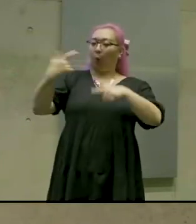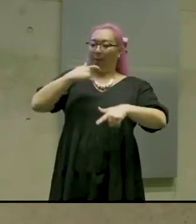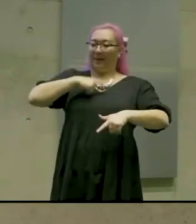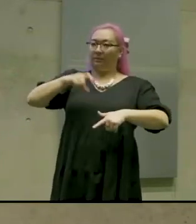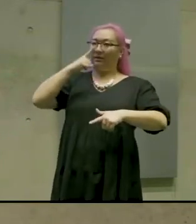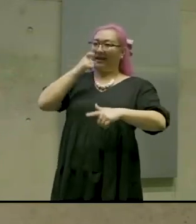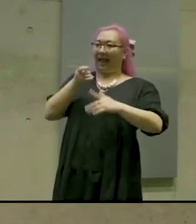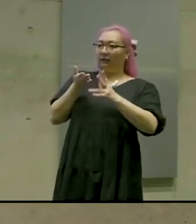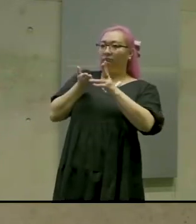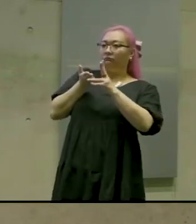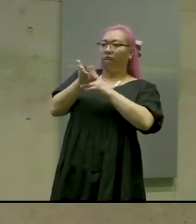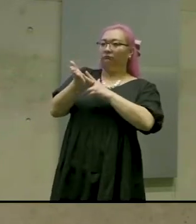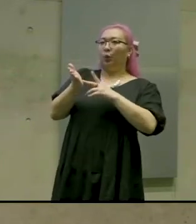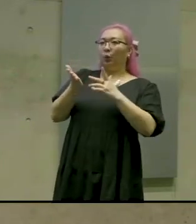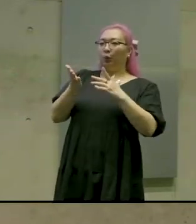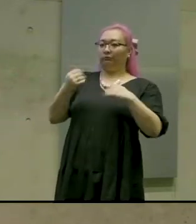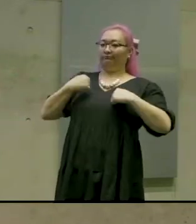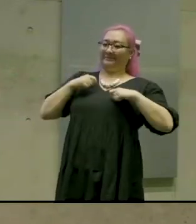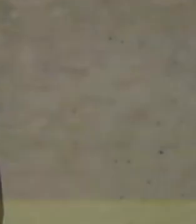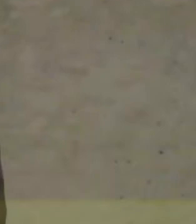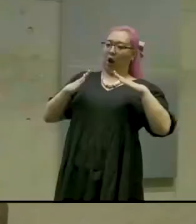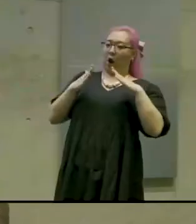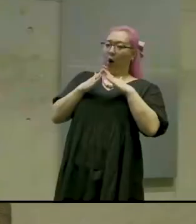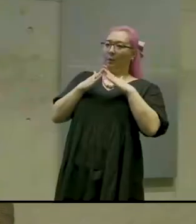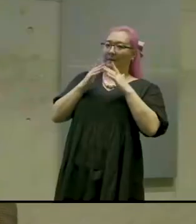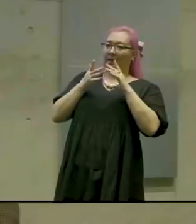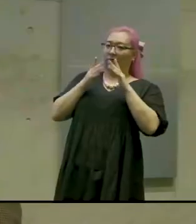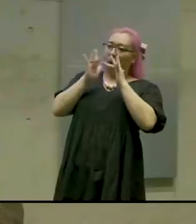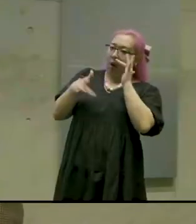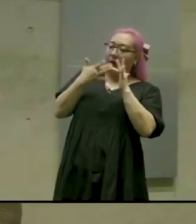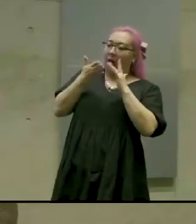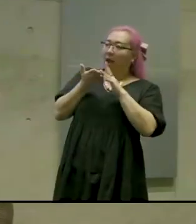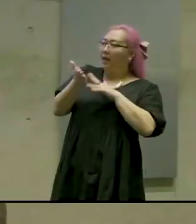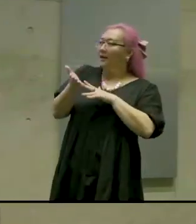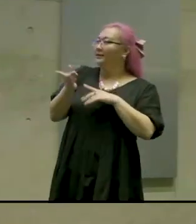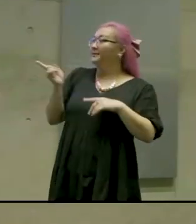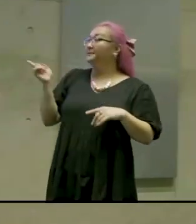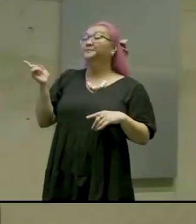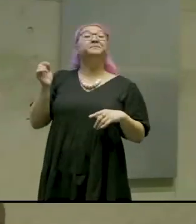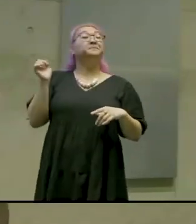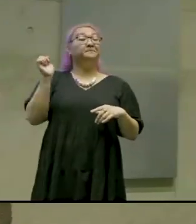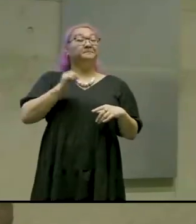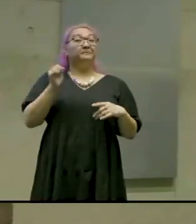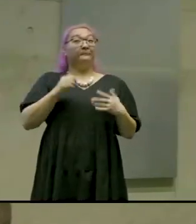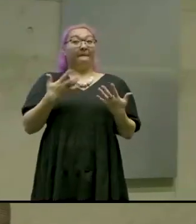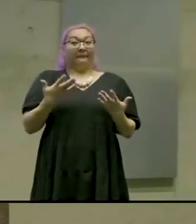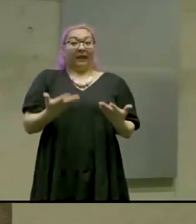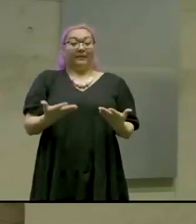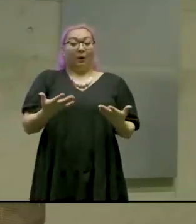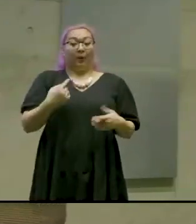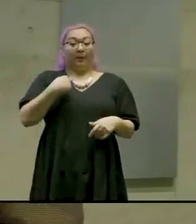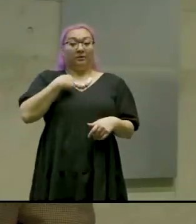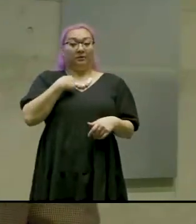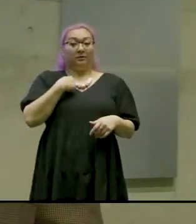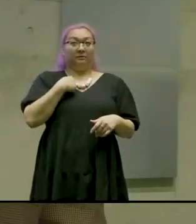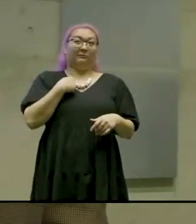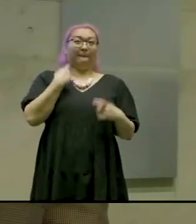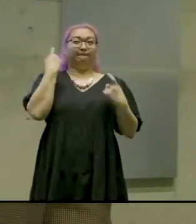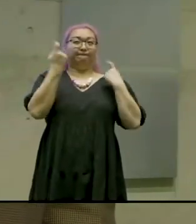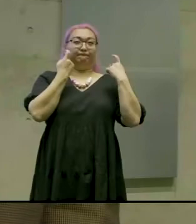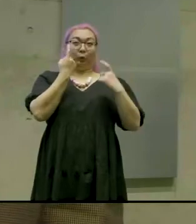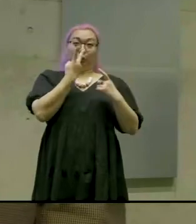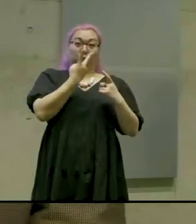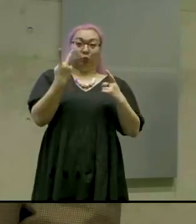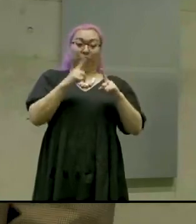Yeah, so that's what I'm currently working on. So I have 2 different projects that try to incorporate the same